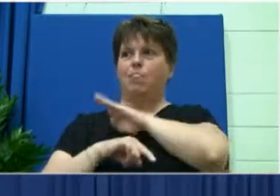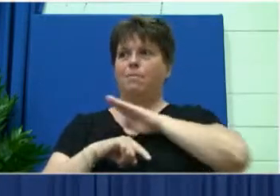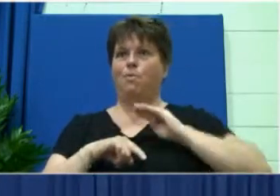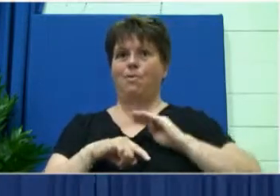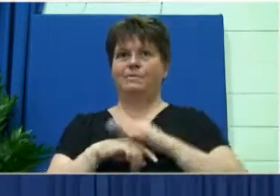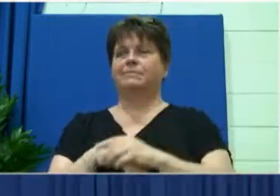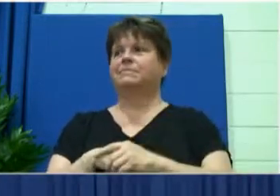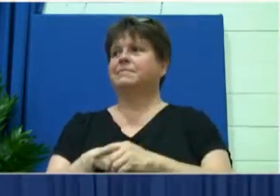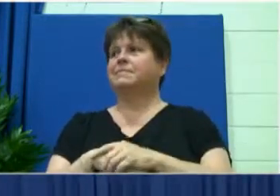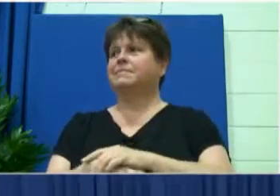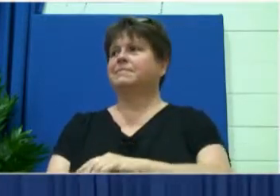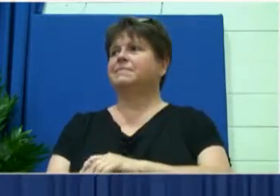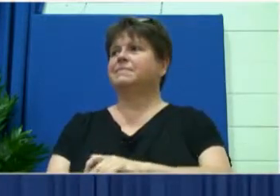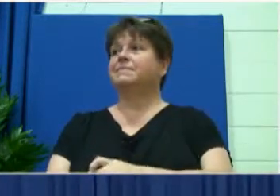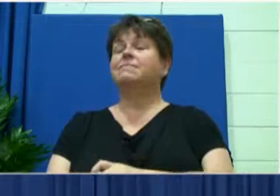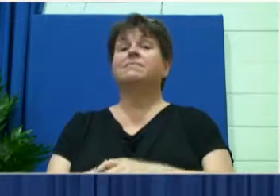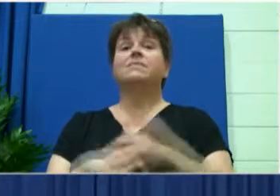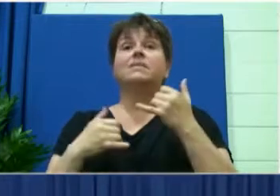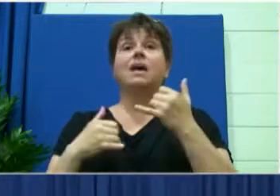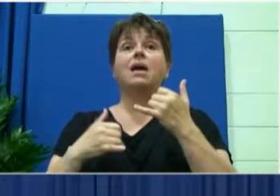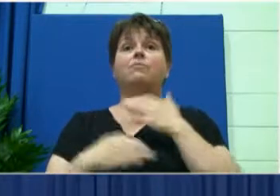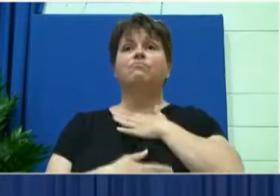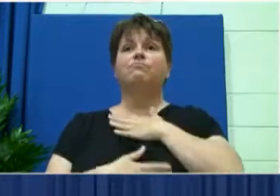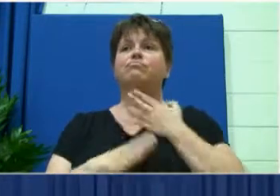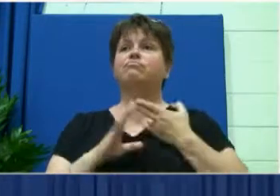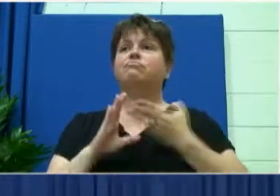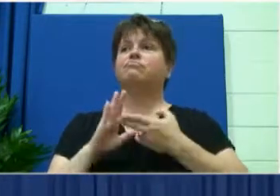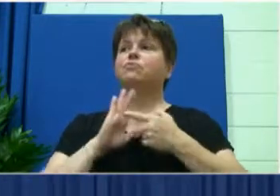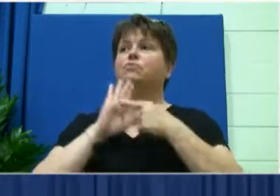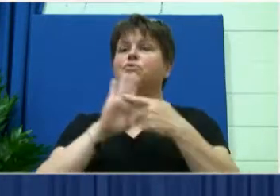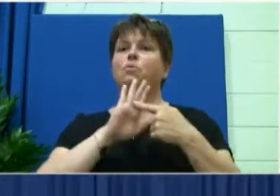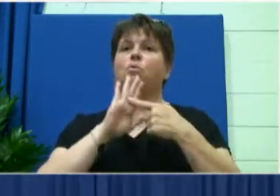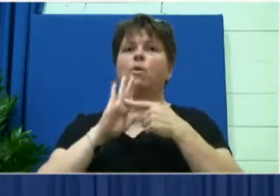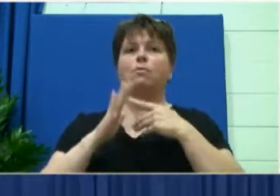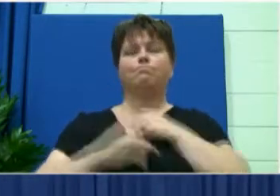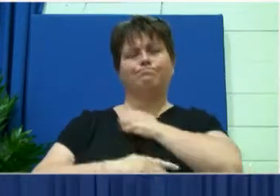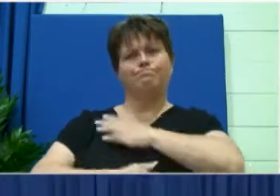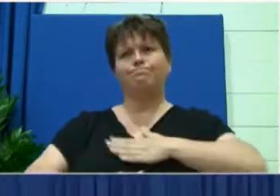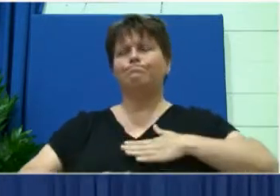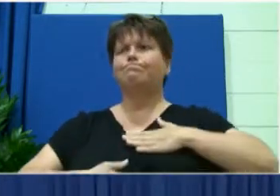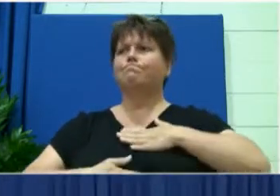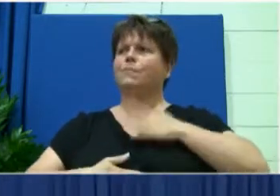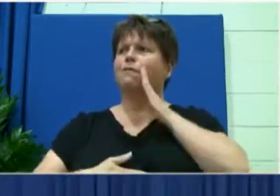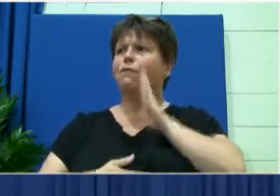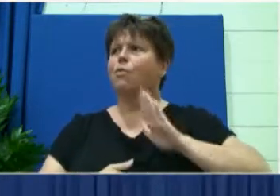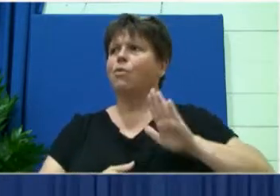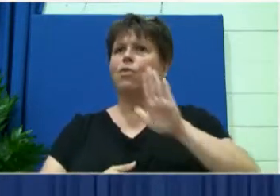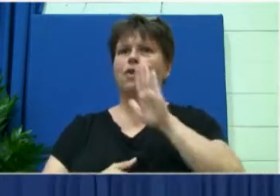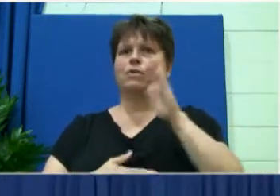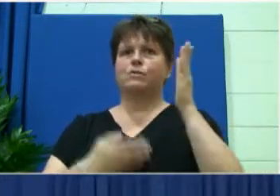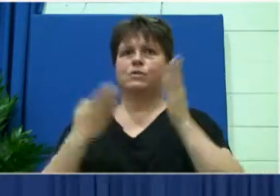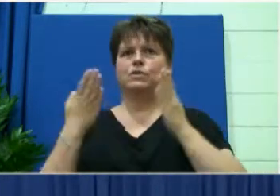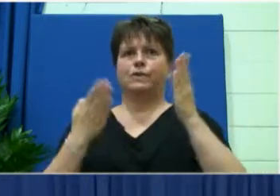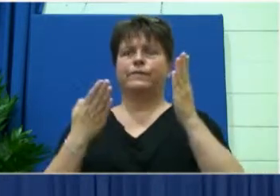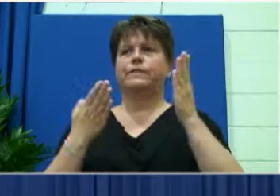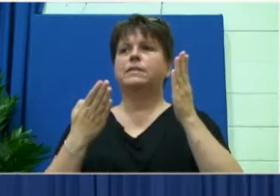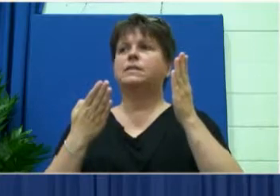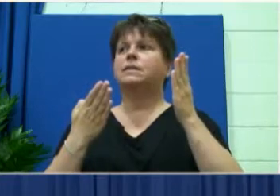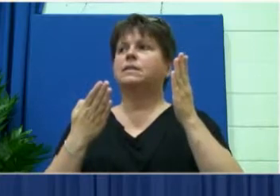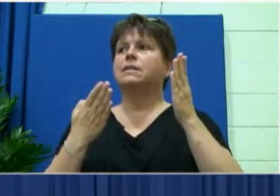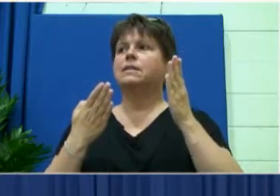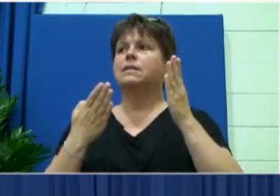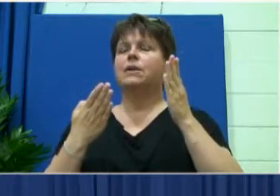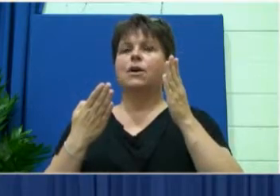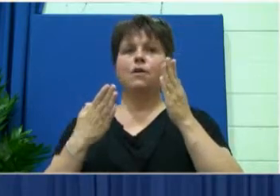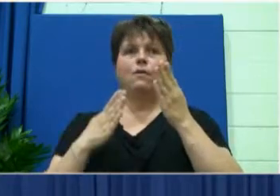Trustees. Now, please join me in showing our sincere appreciation for their service on behalf of